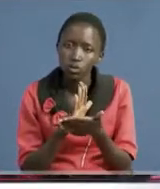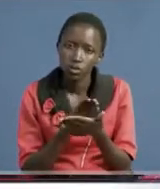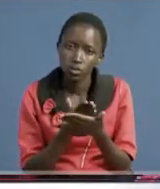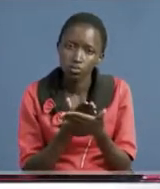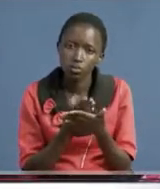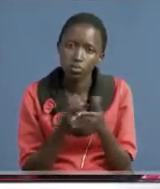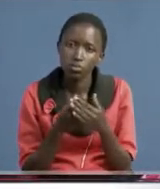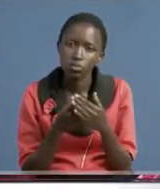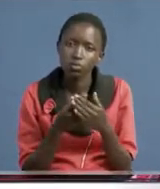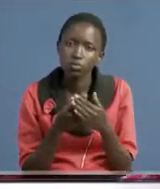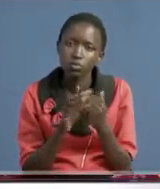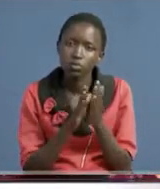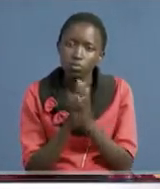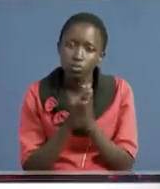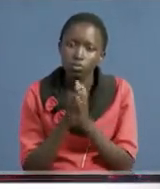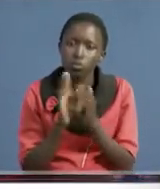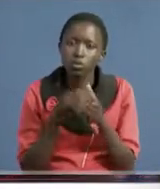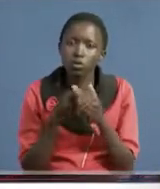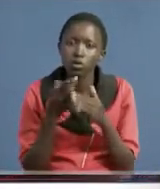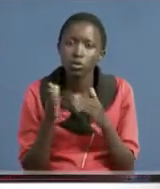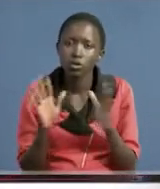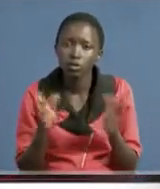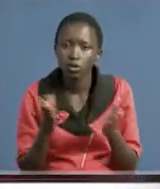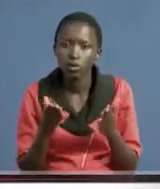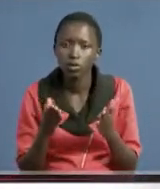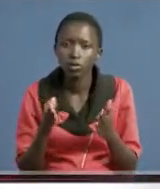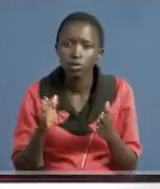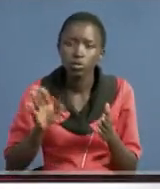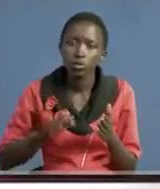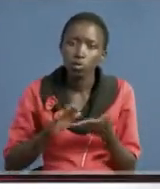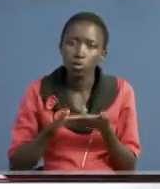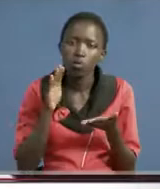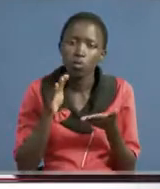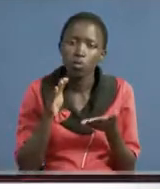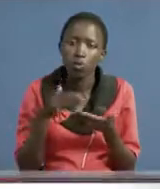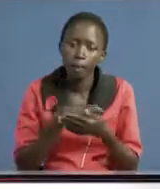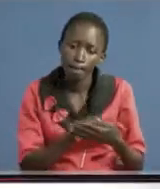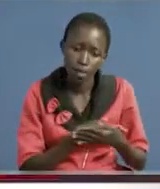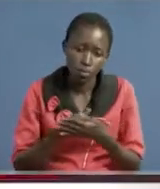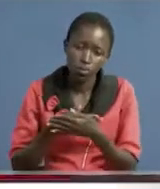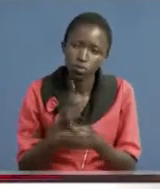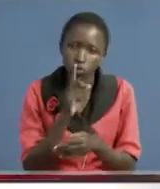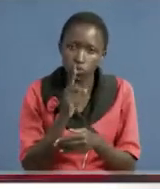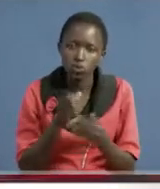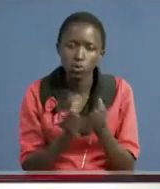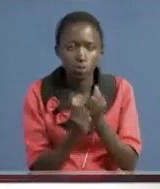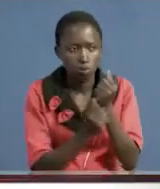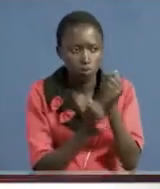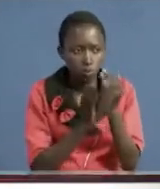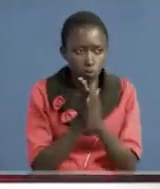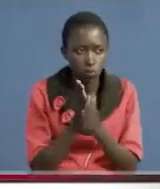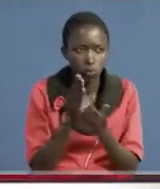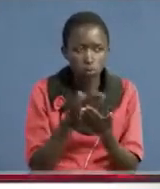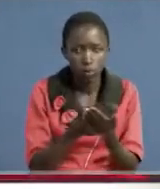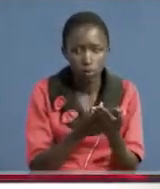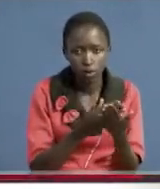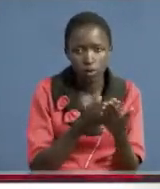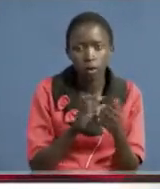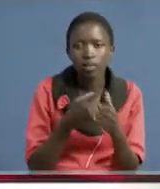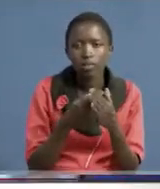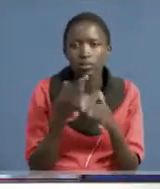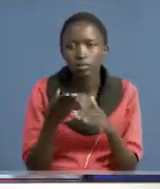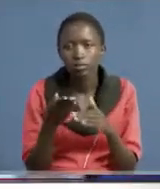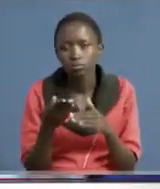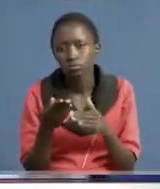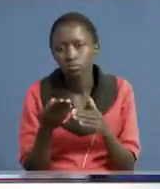been apprehensive, pointing out that it may encourage women to give birth to more babies, as they are assured of support through this program. As much as this